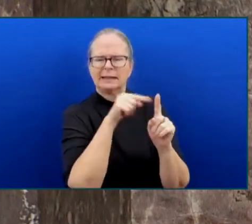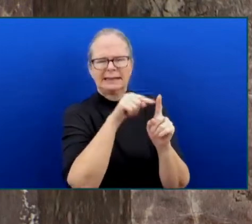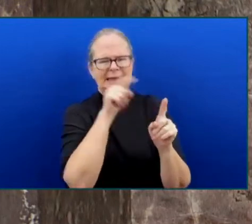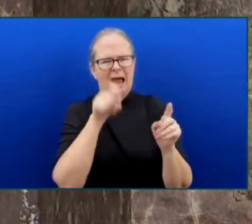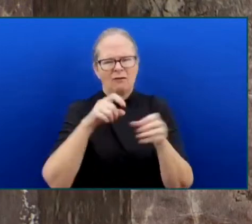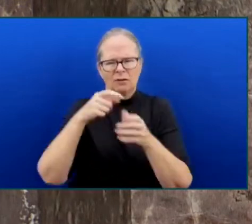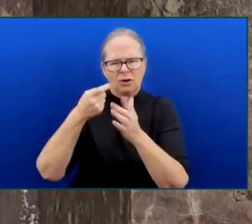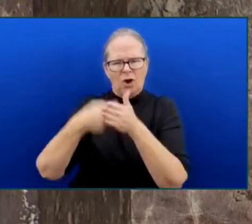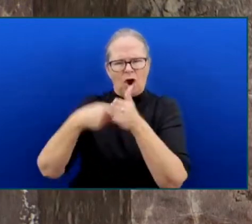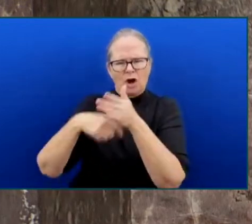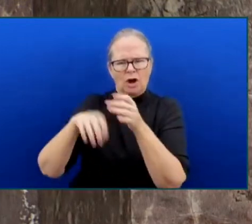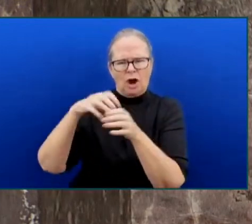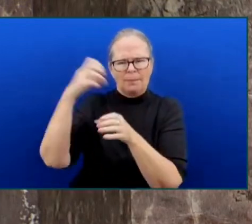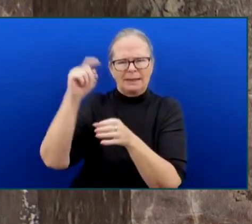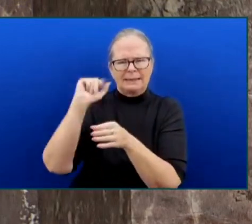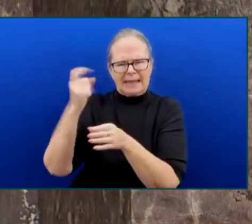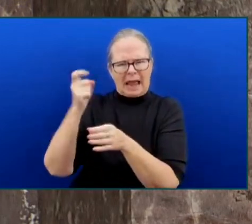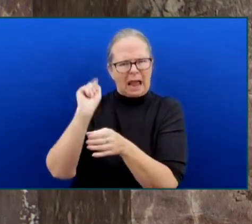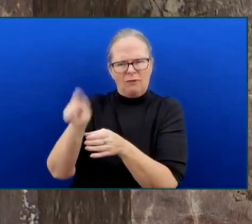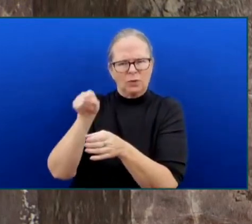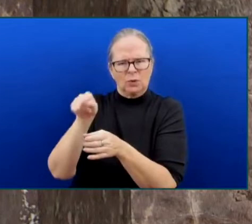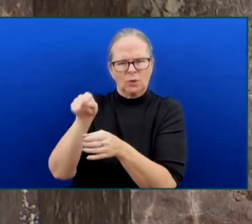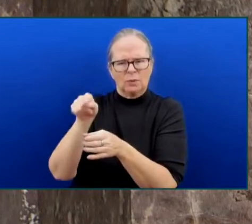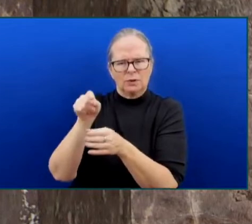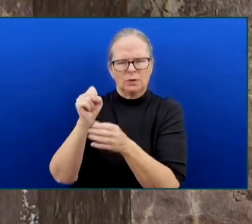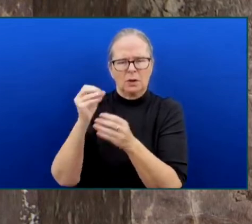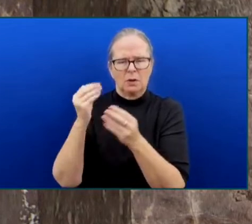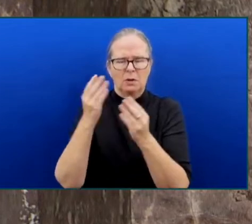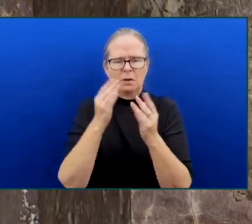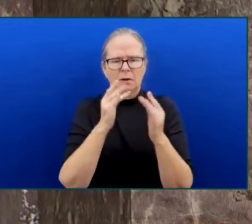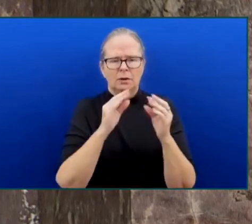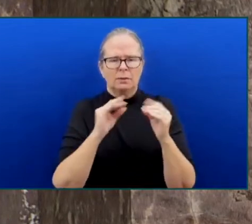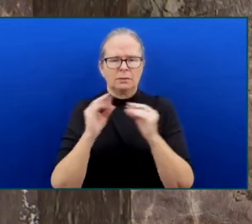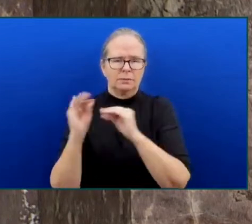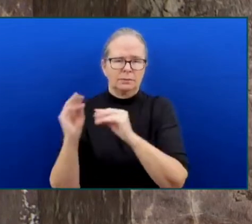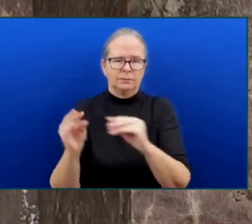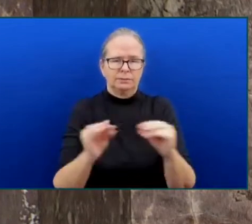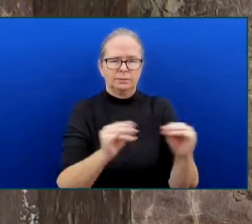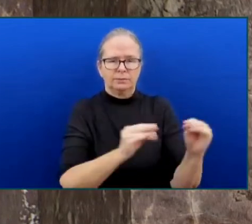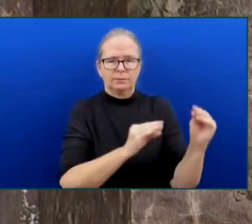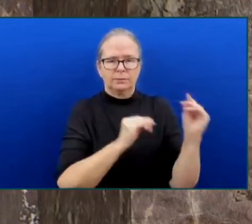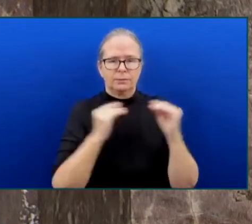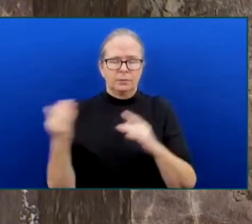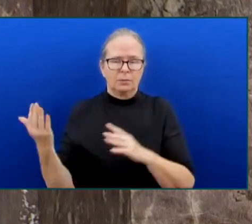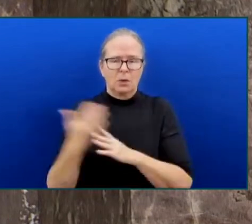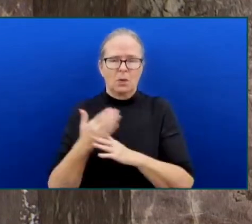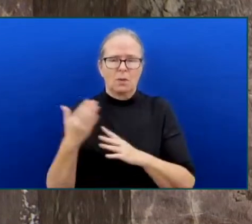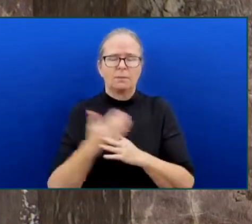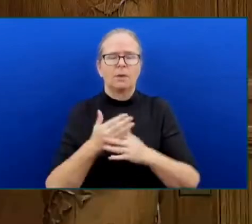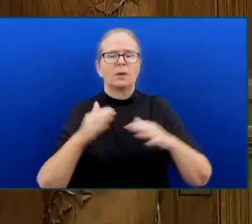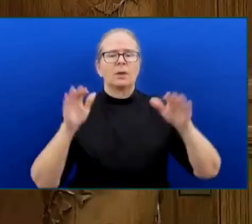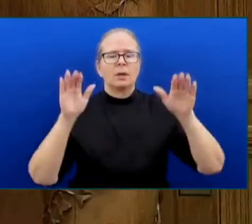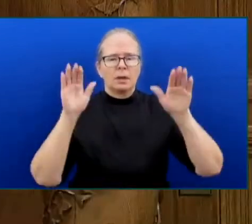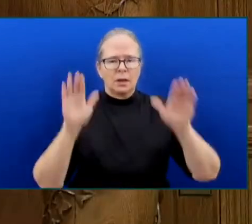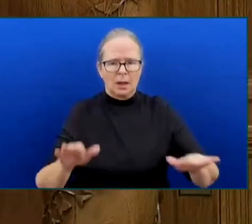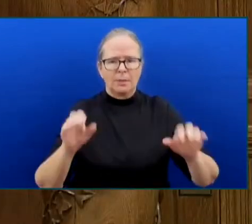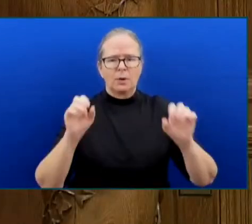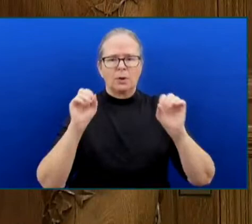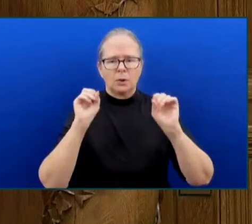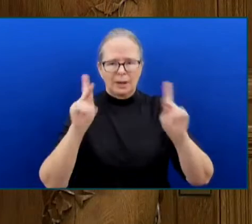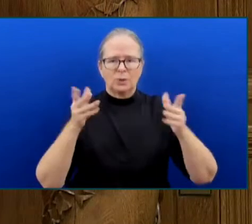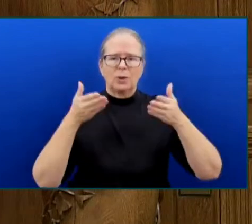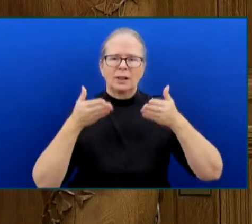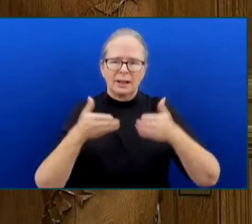Speaker, there's more. On Voice of BC. Members, it's okay to let the minister answer.